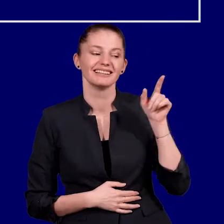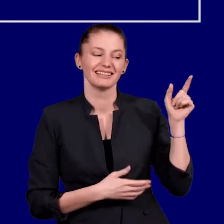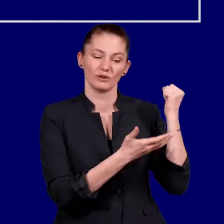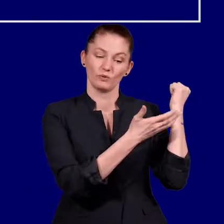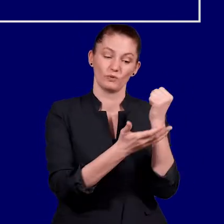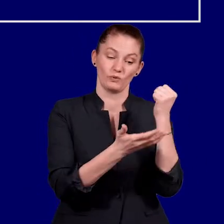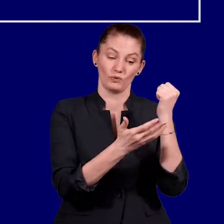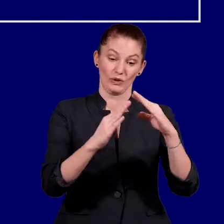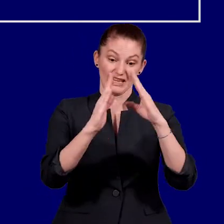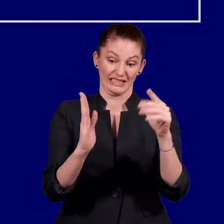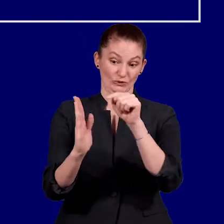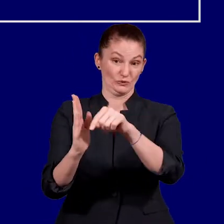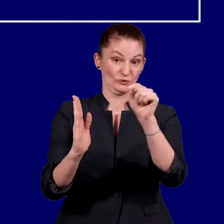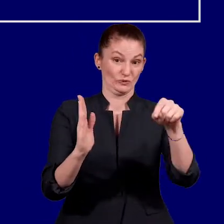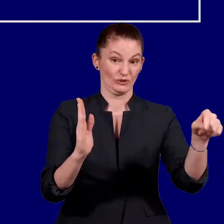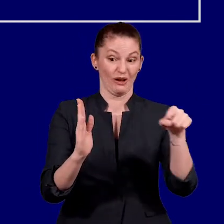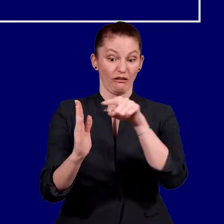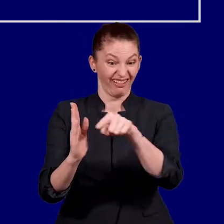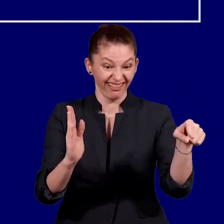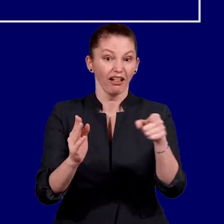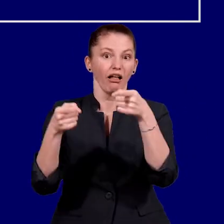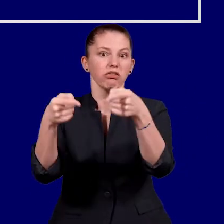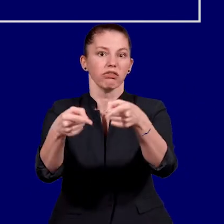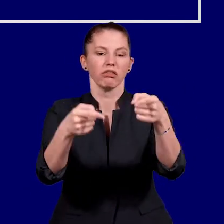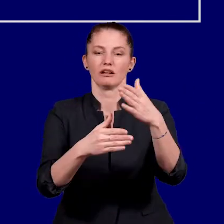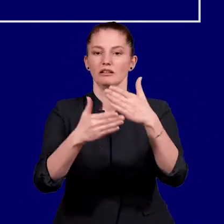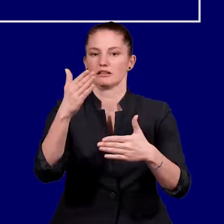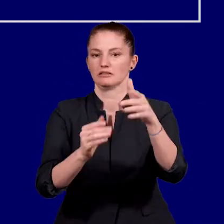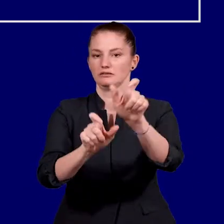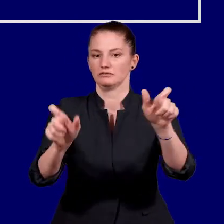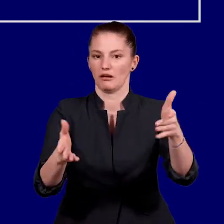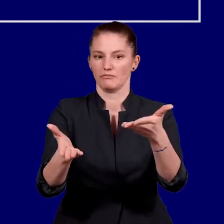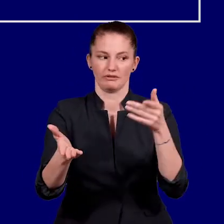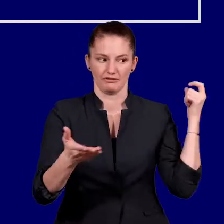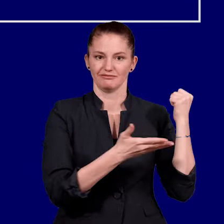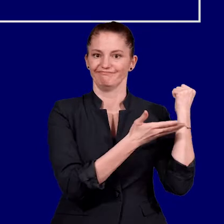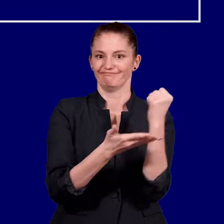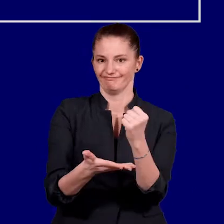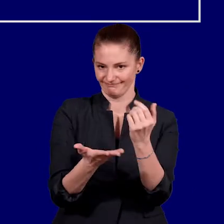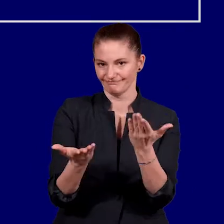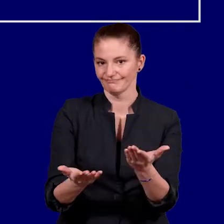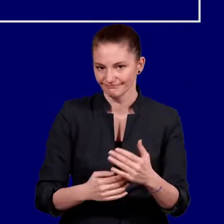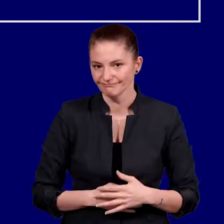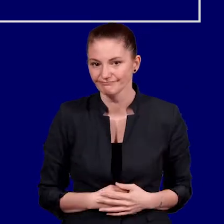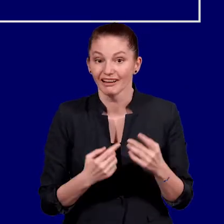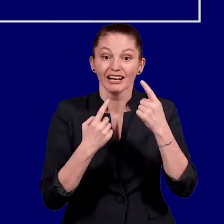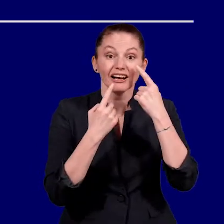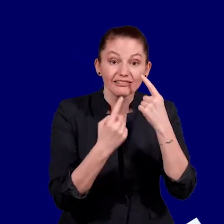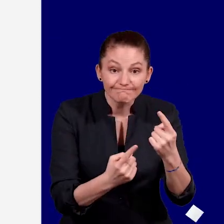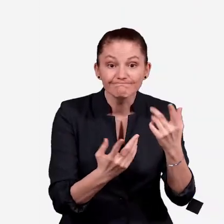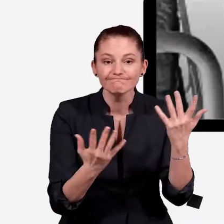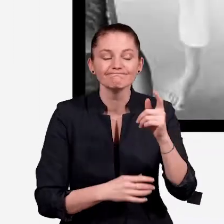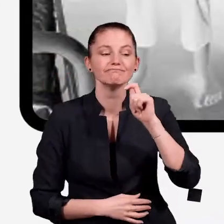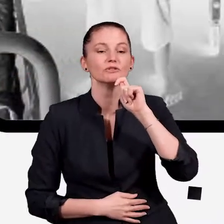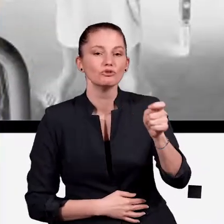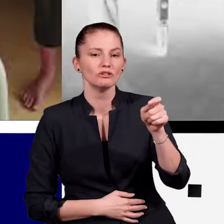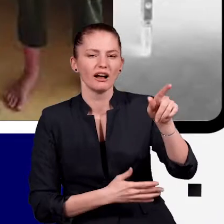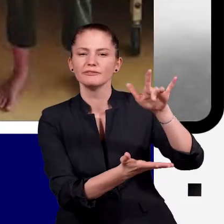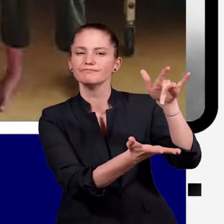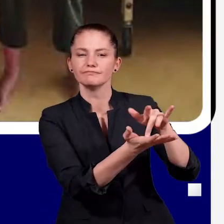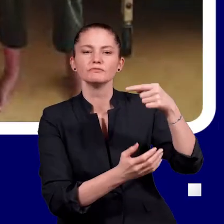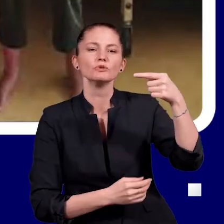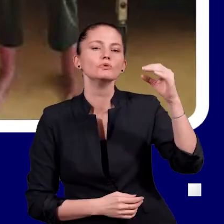Violation. Disabled people are tortured in institutions which received EU